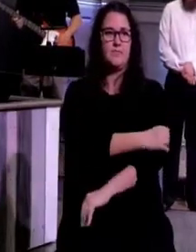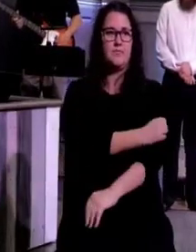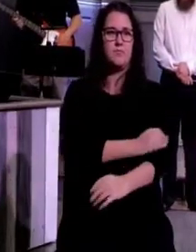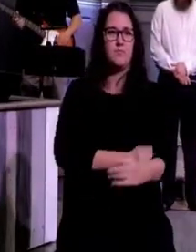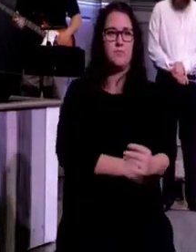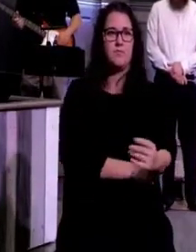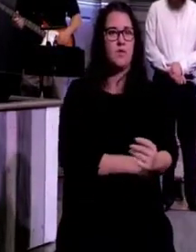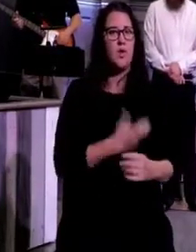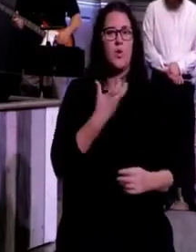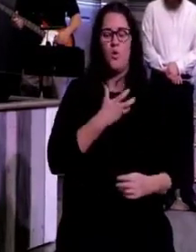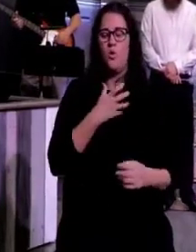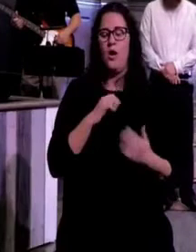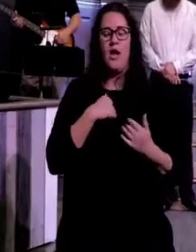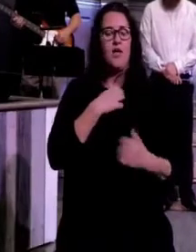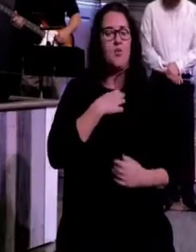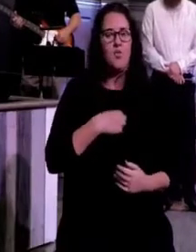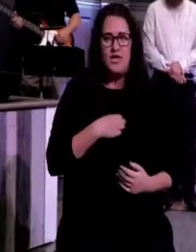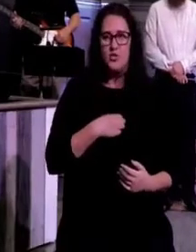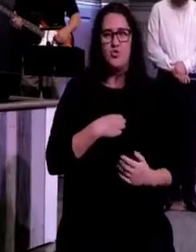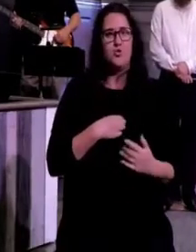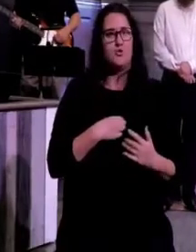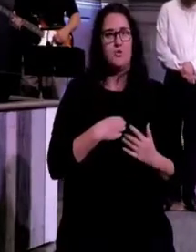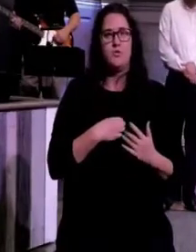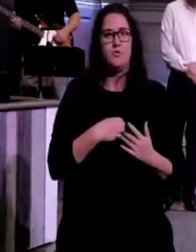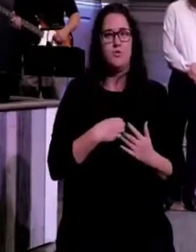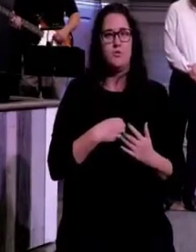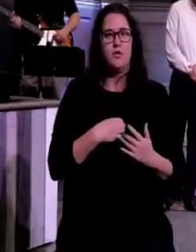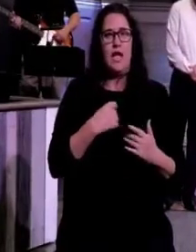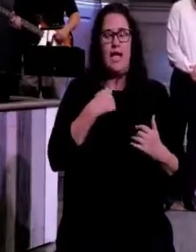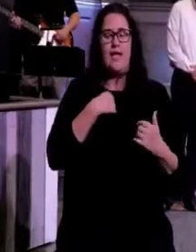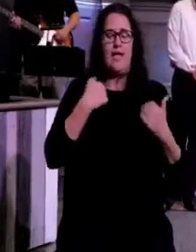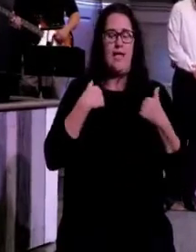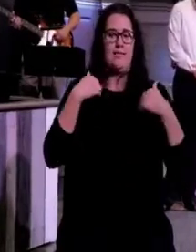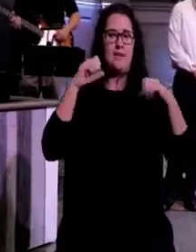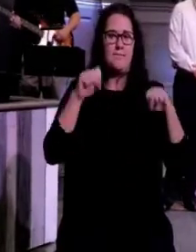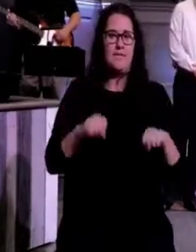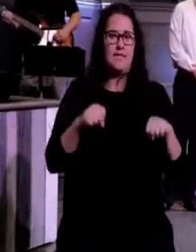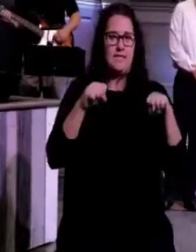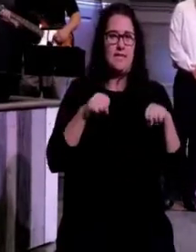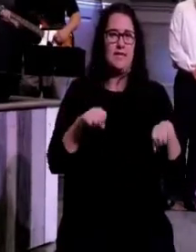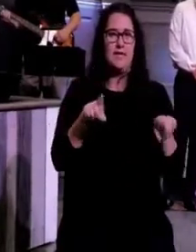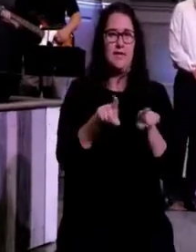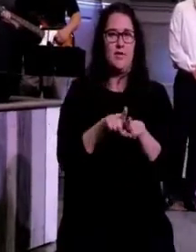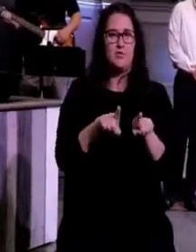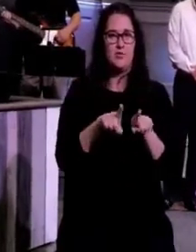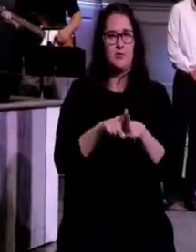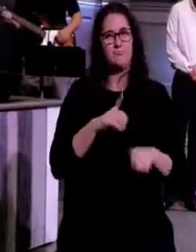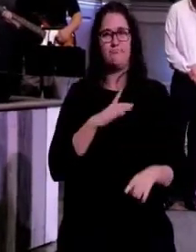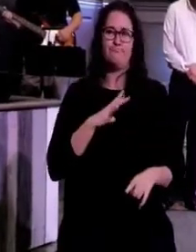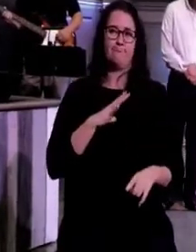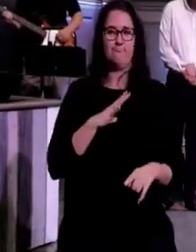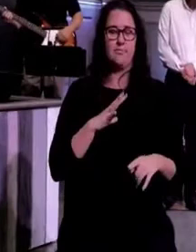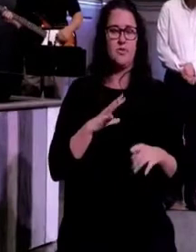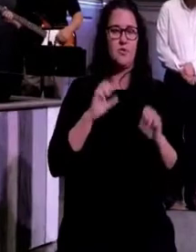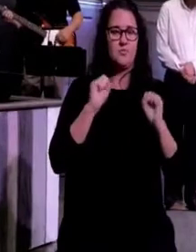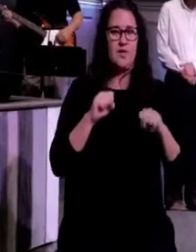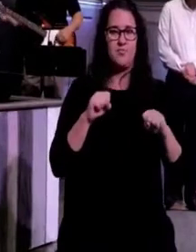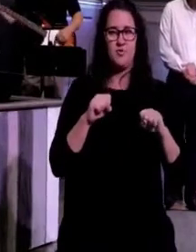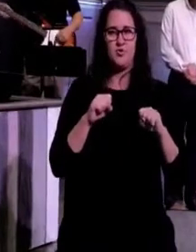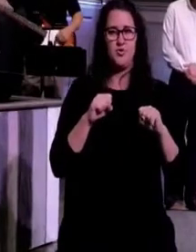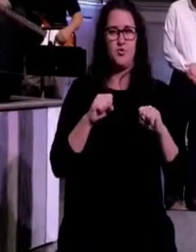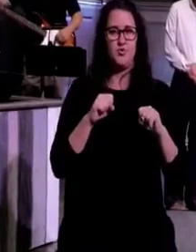Oh, how I wished I had the ability and the eloquence to be able to deliver to you